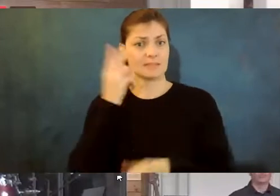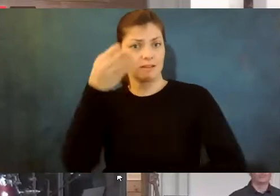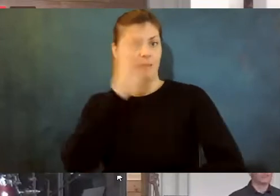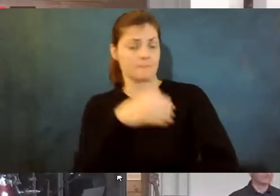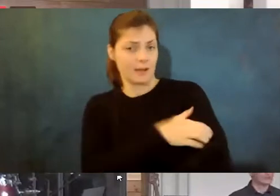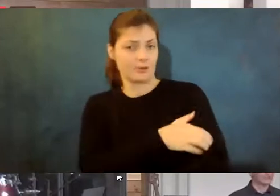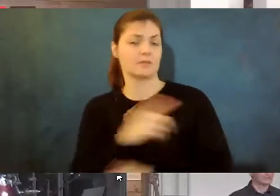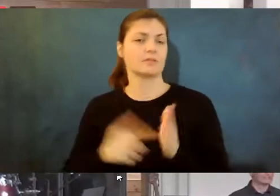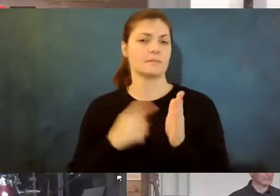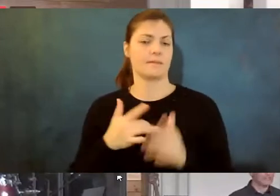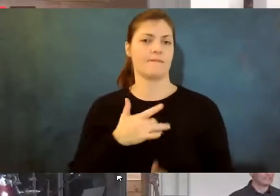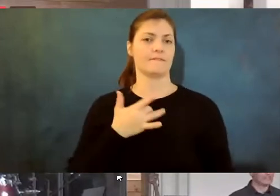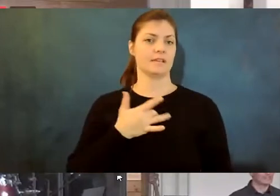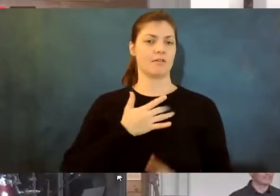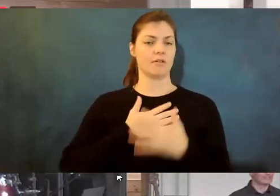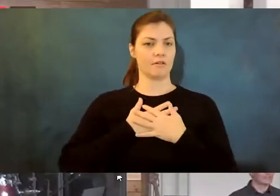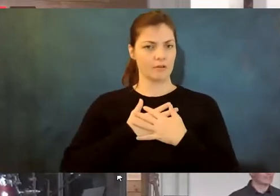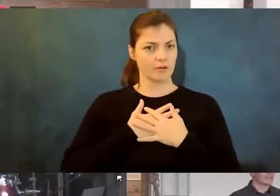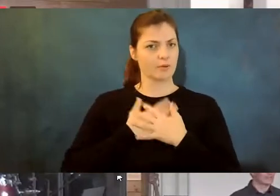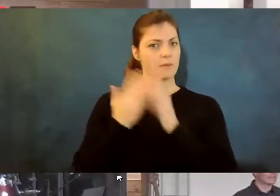Sometimes you feel his presence.